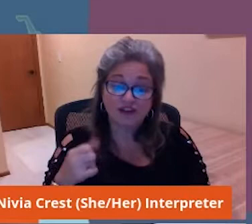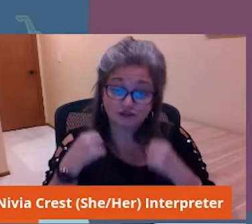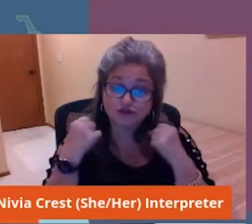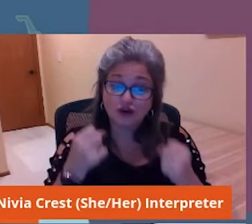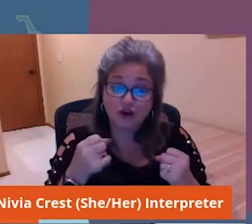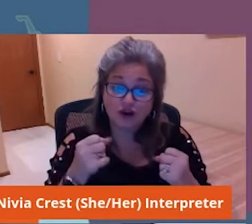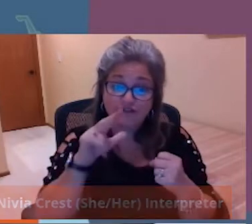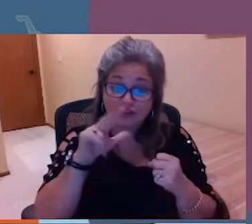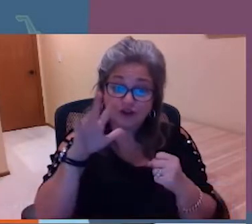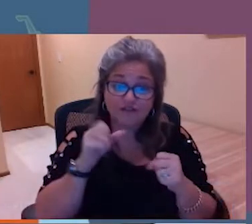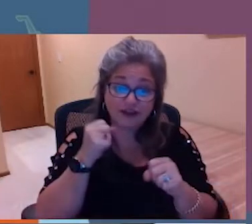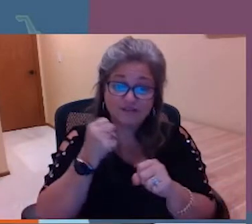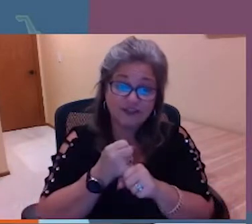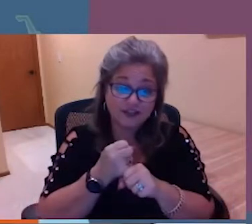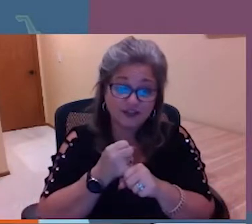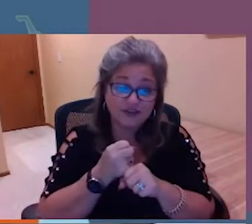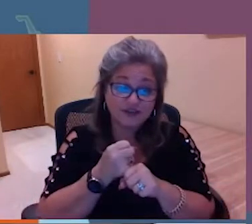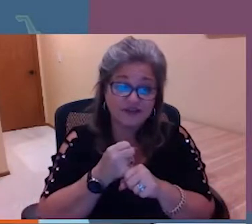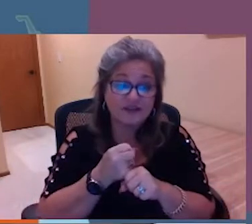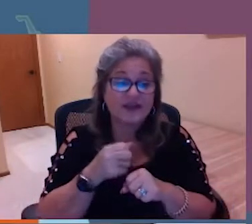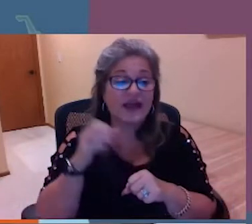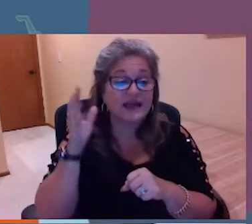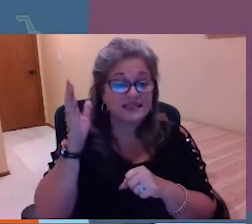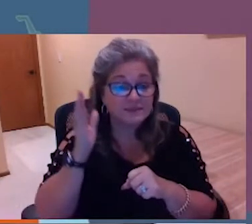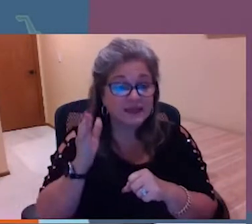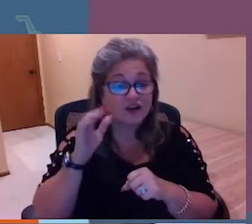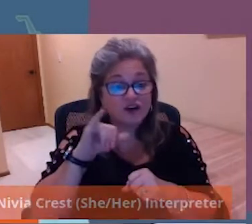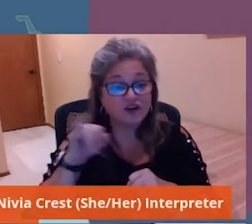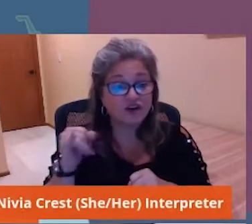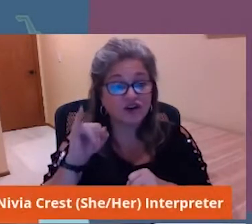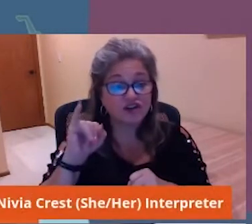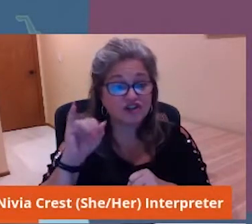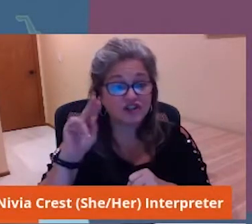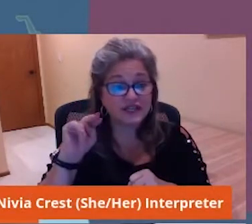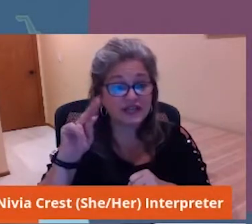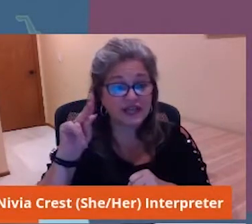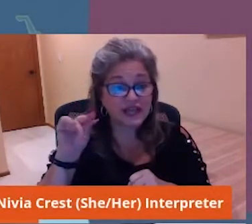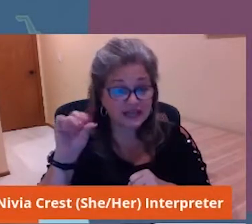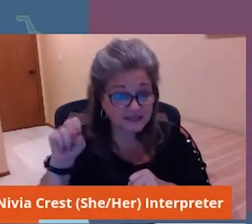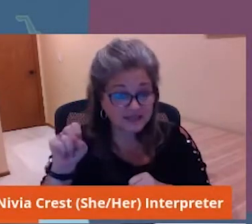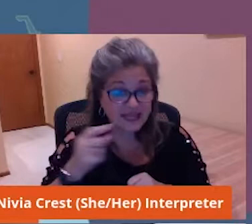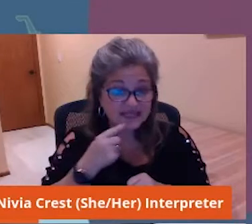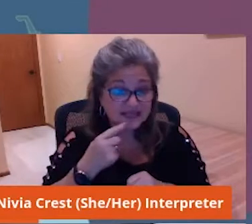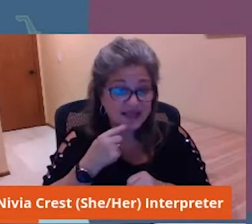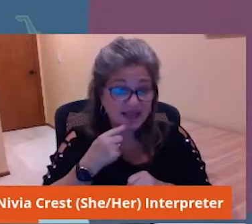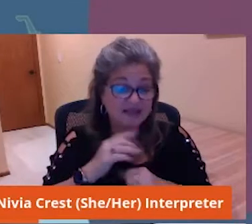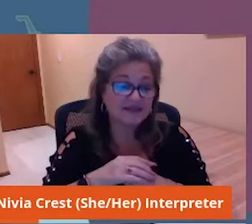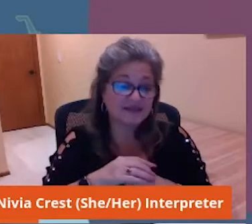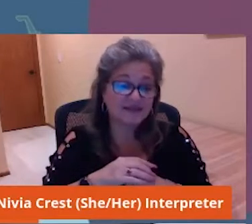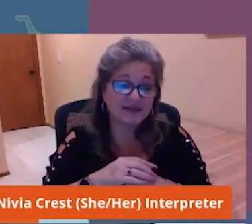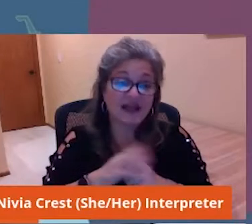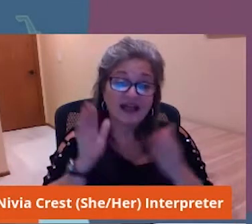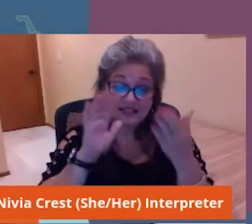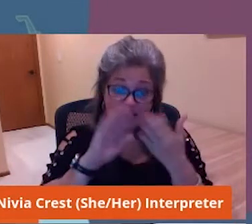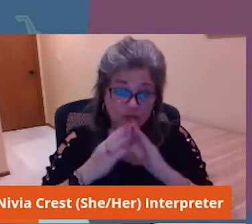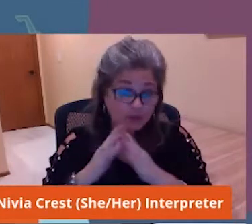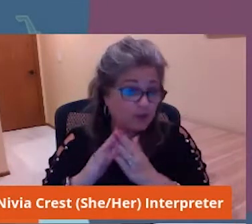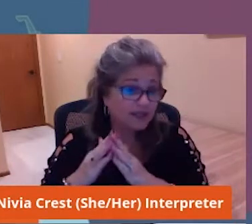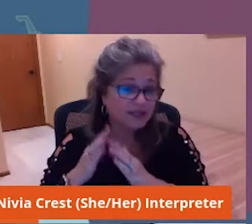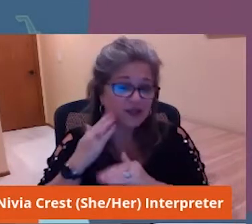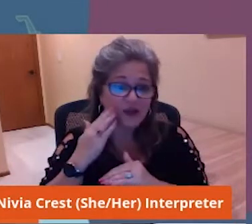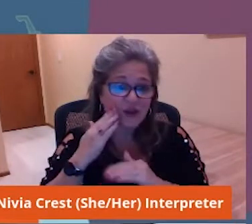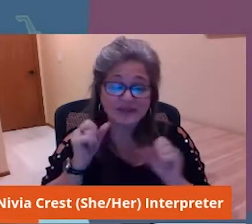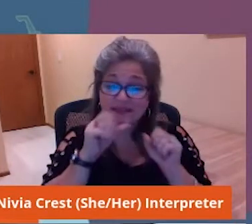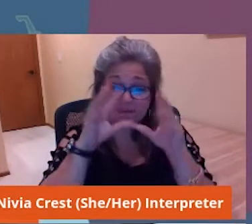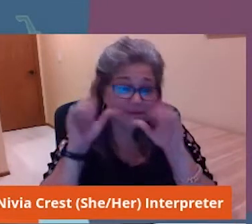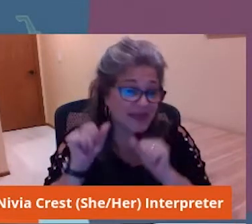for 35 years. As Speaker Jenkins said, you know, this is a community. It is an